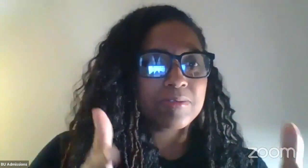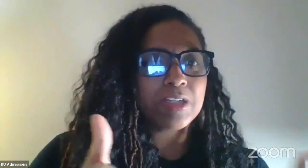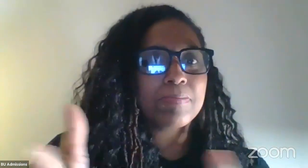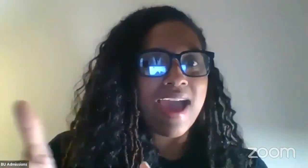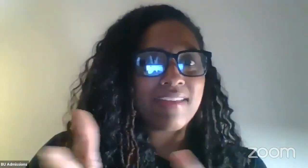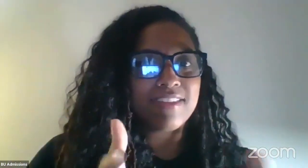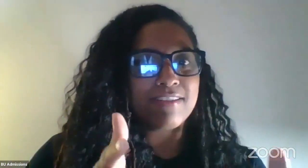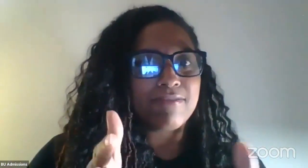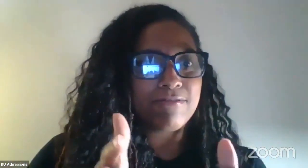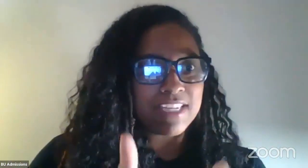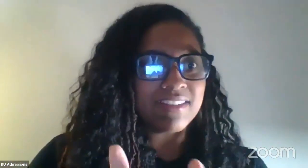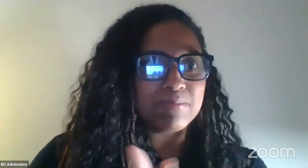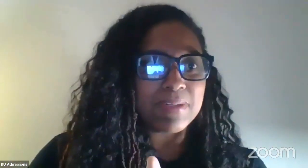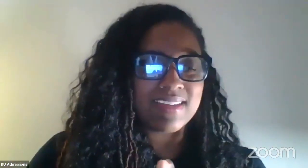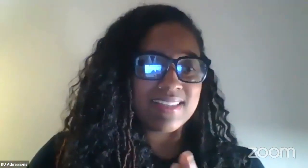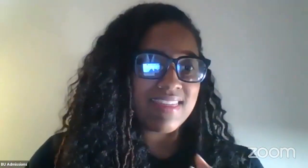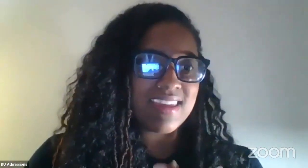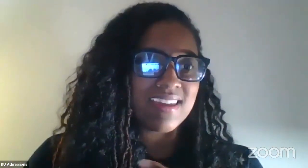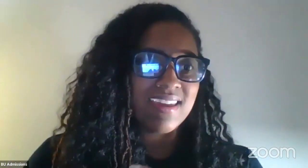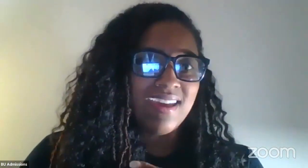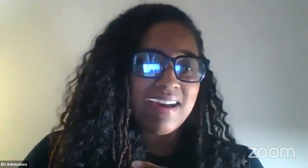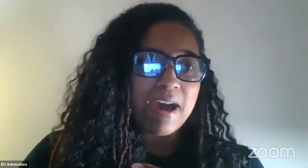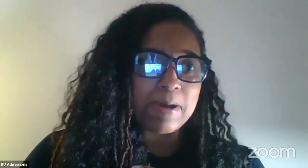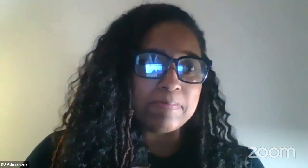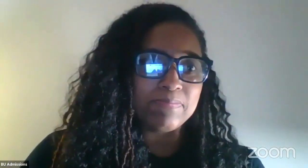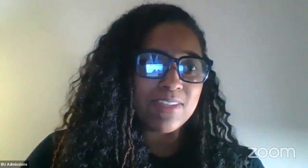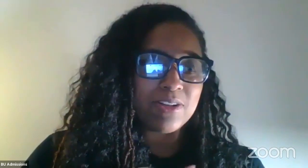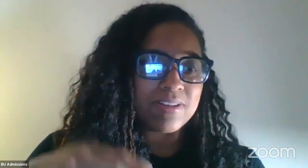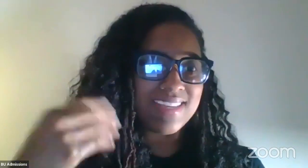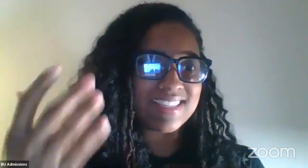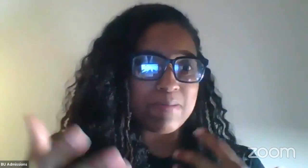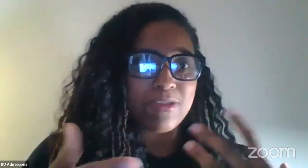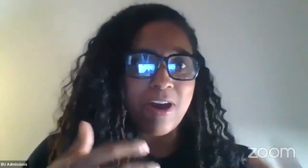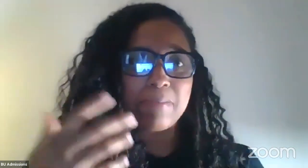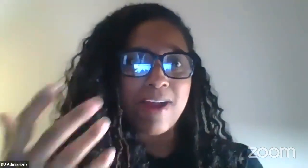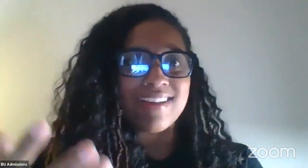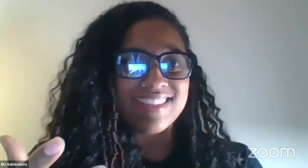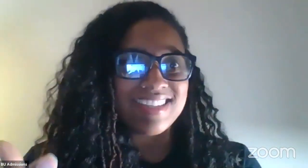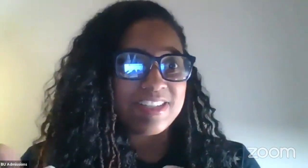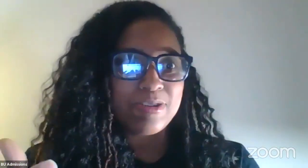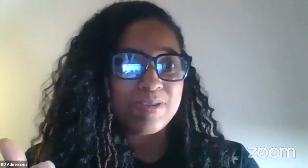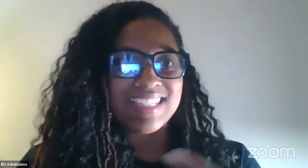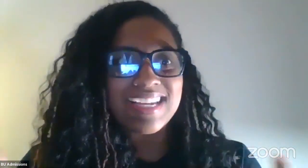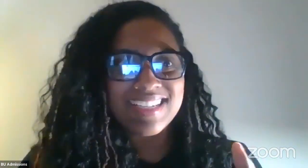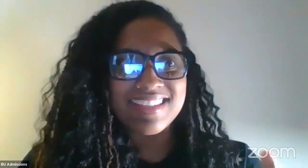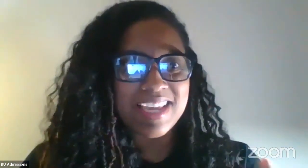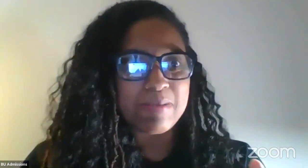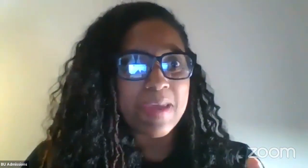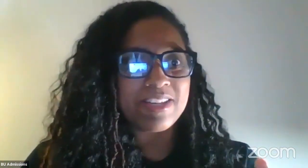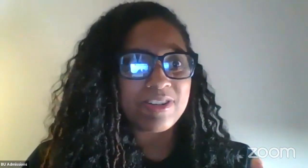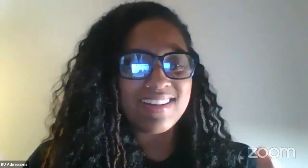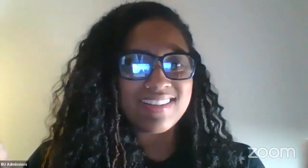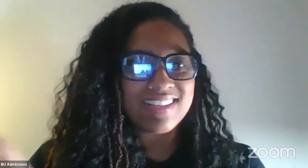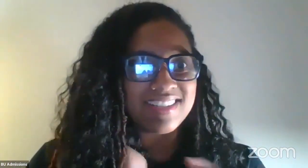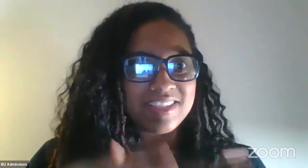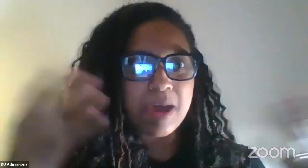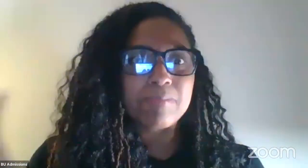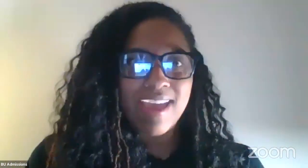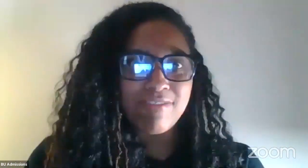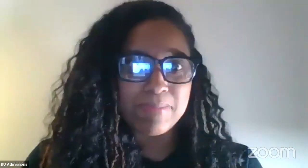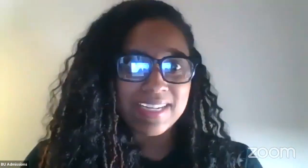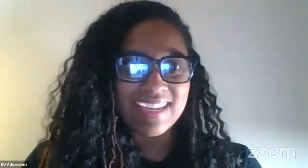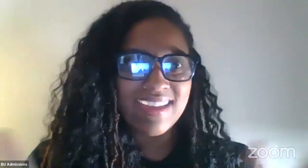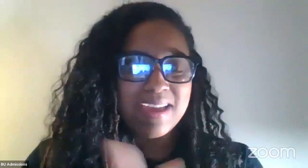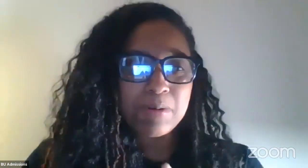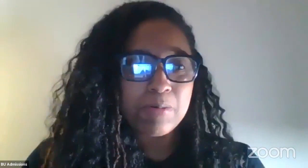a career path and field? Because I think, you know, it takes some thought process into selecting this as a major, and it doesn't just